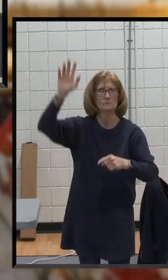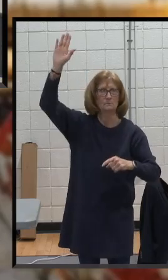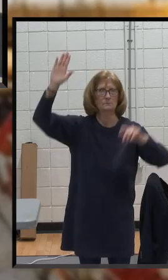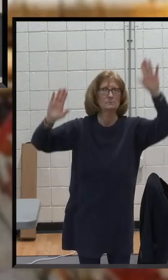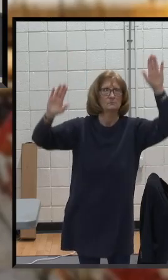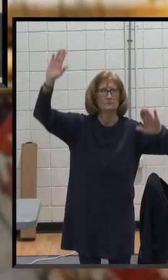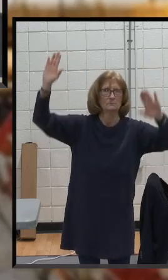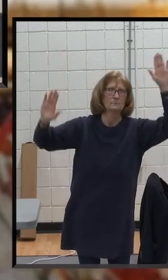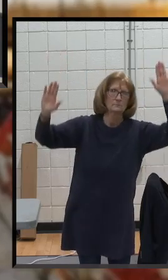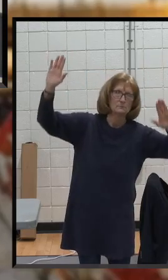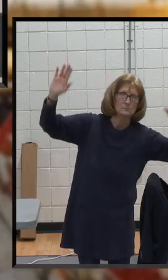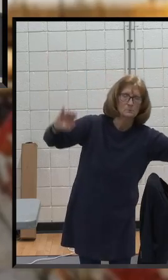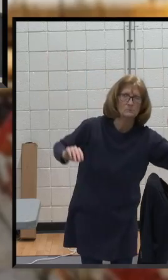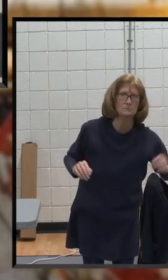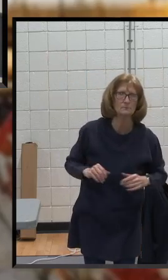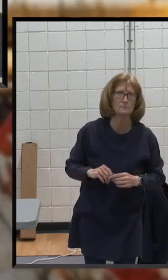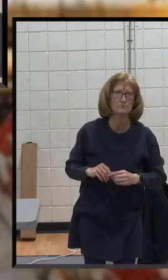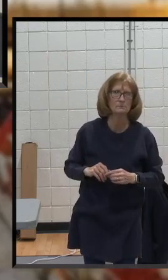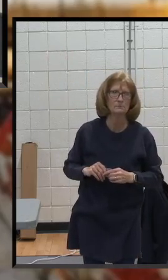Okay.